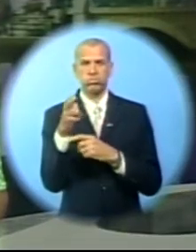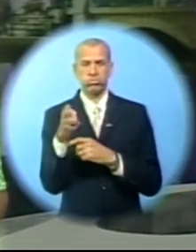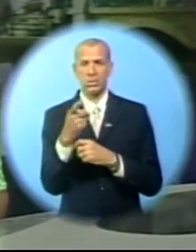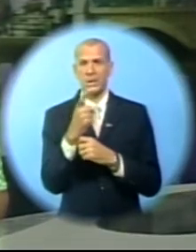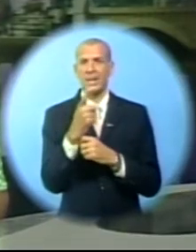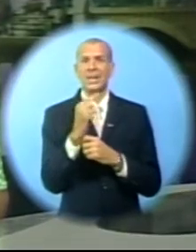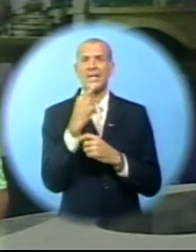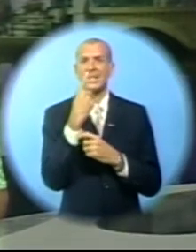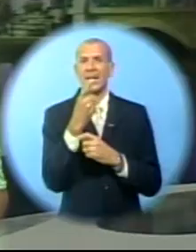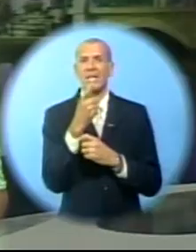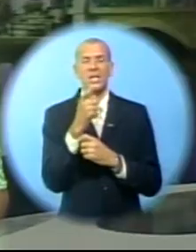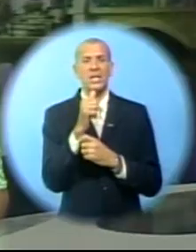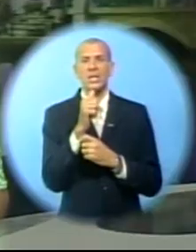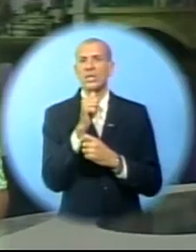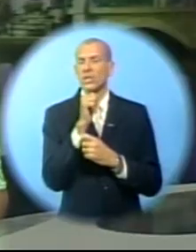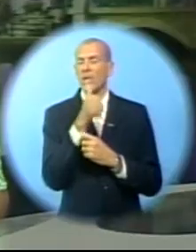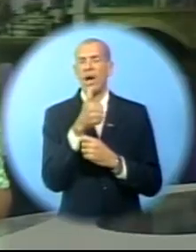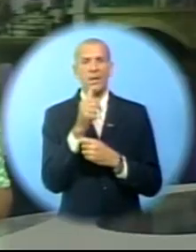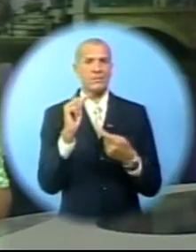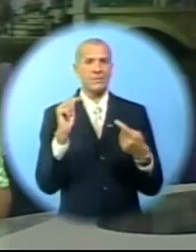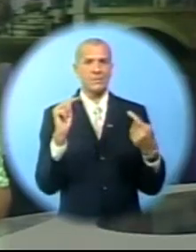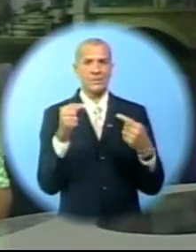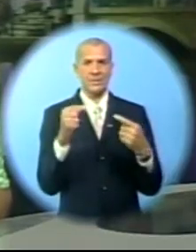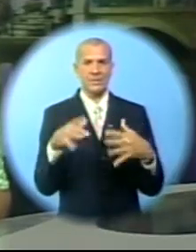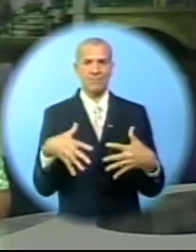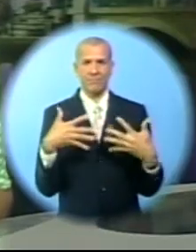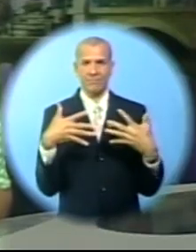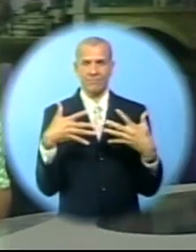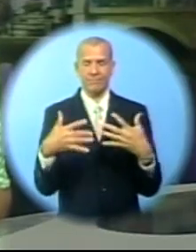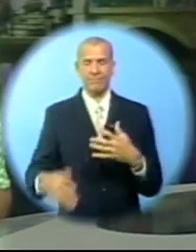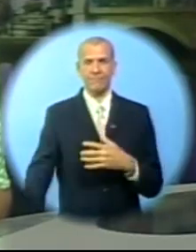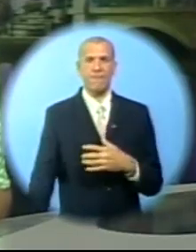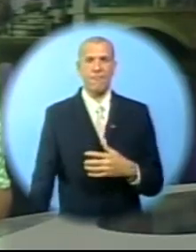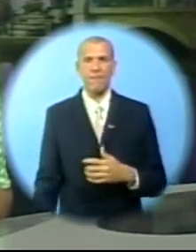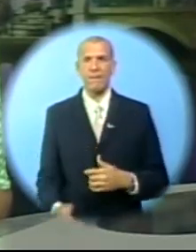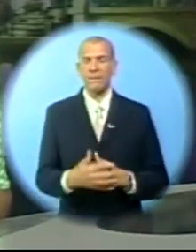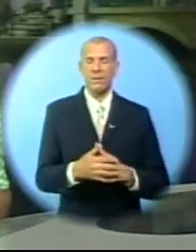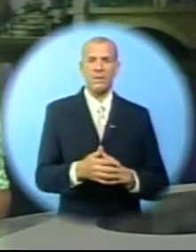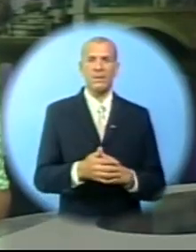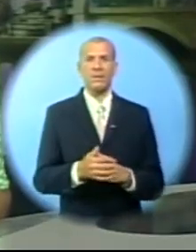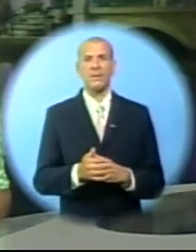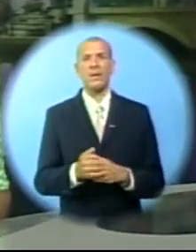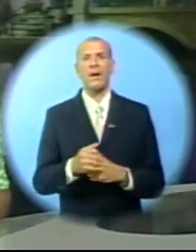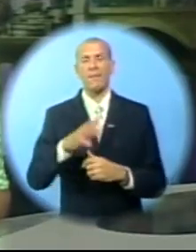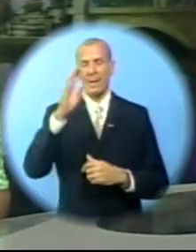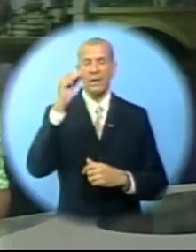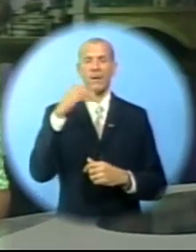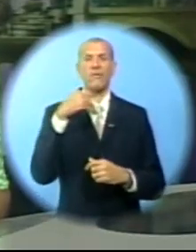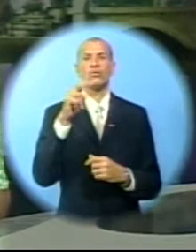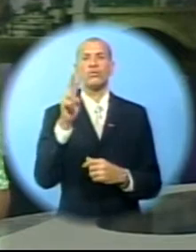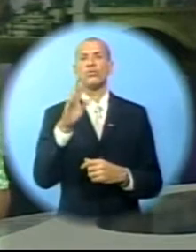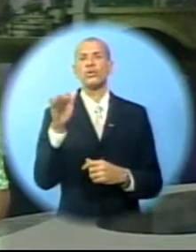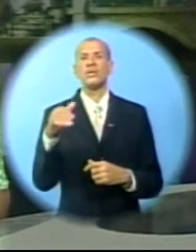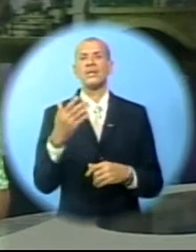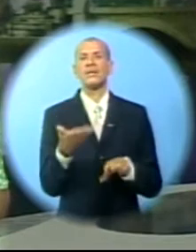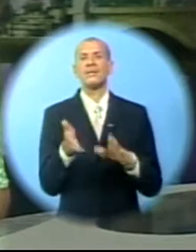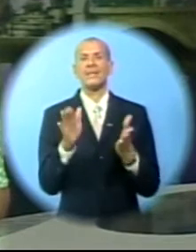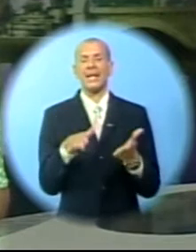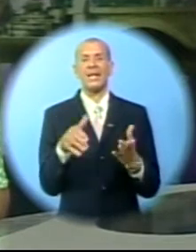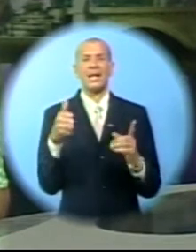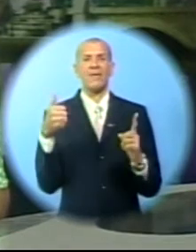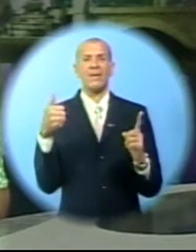injury is said to be non-life-threatening. A father of two lost his life following a motorcycle